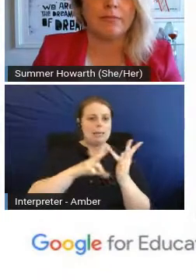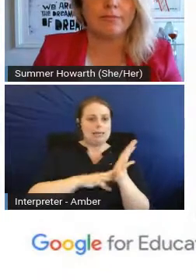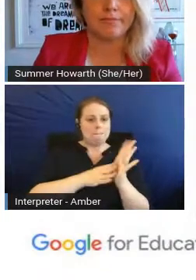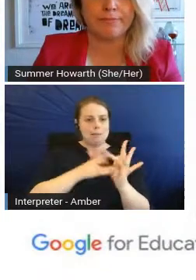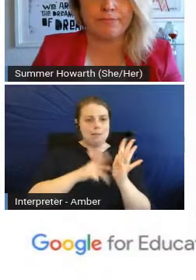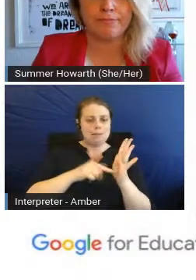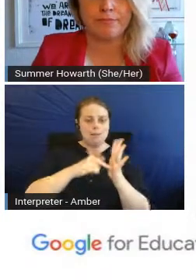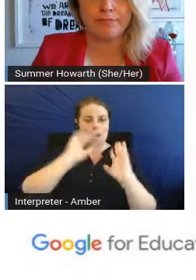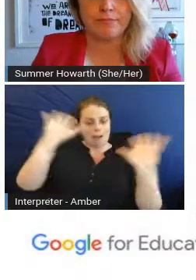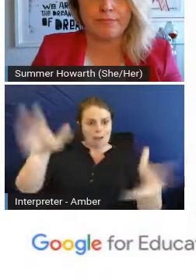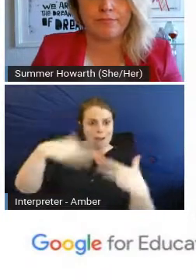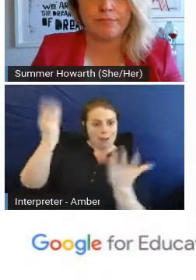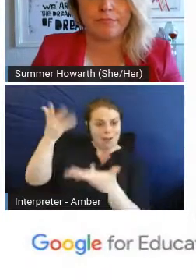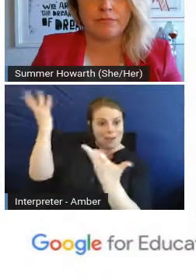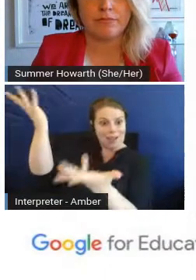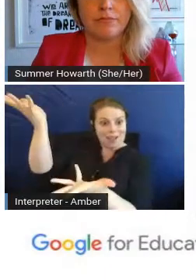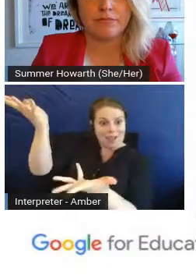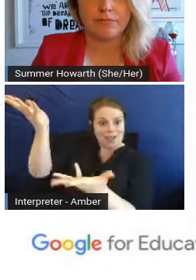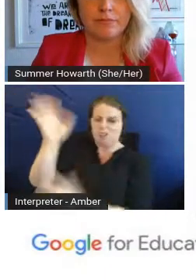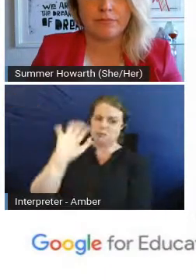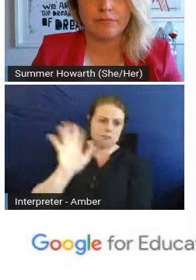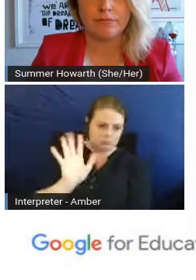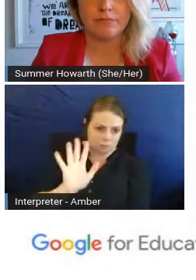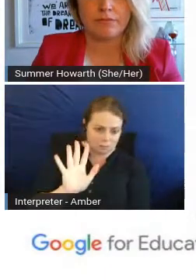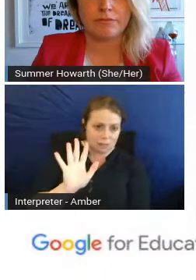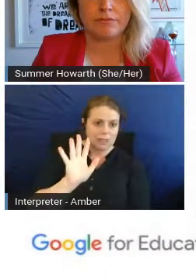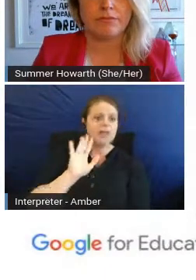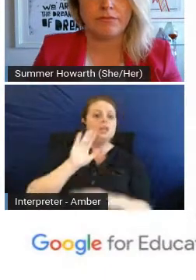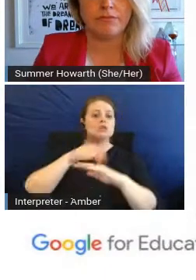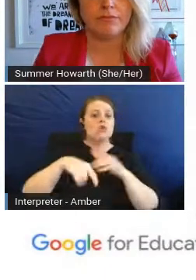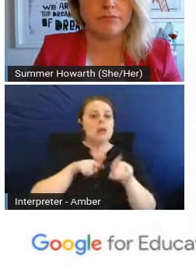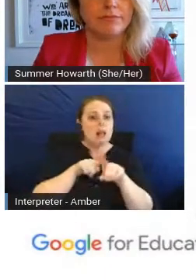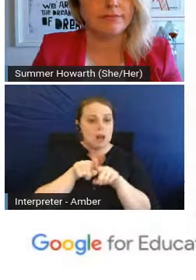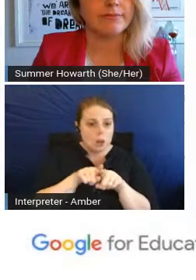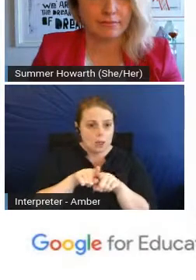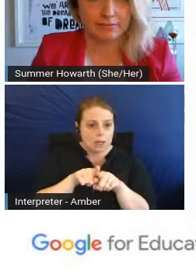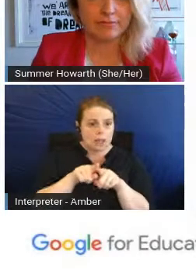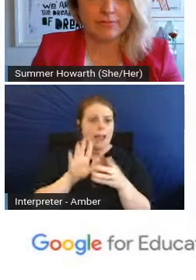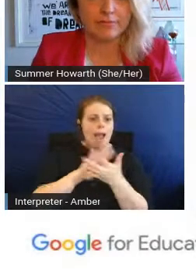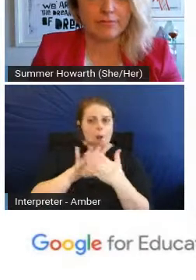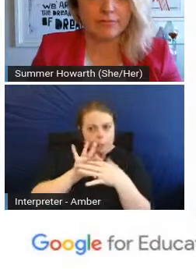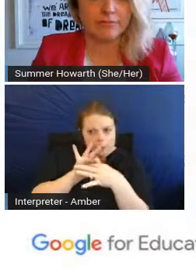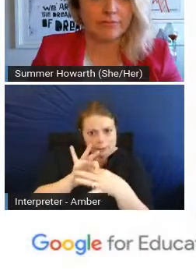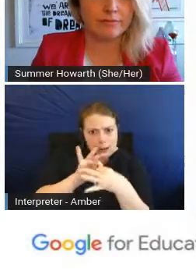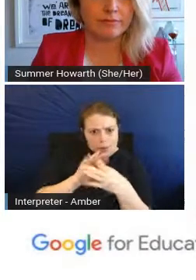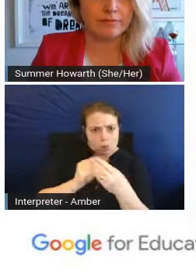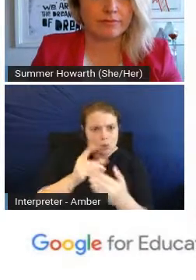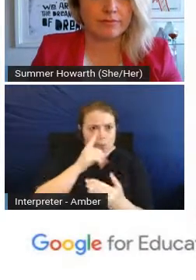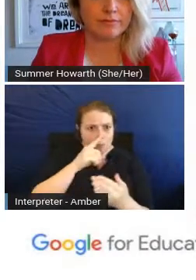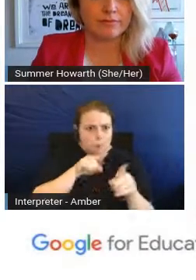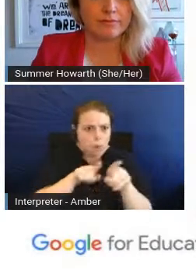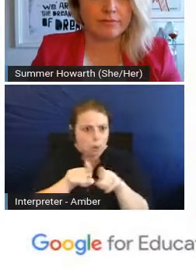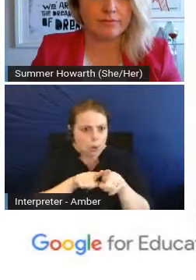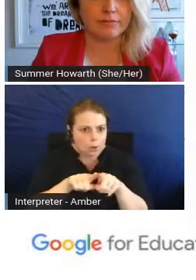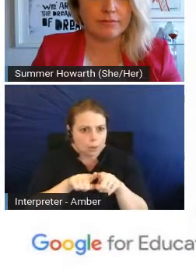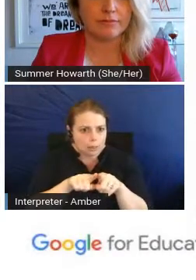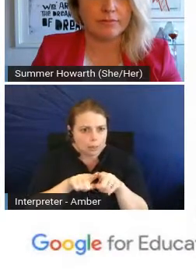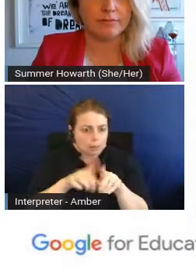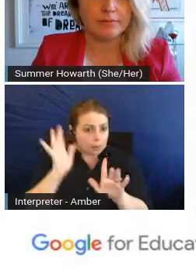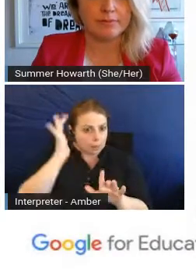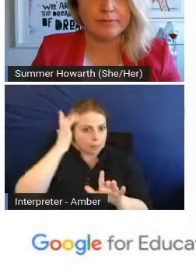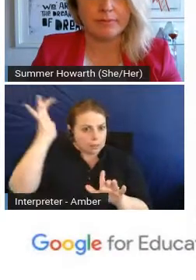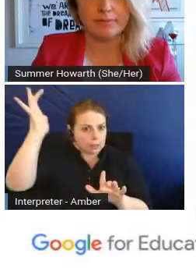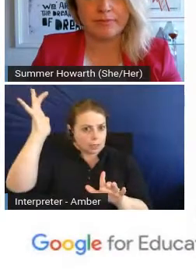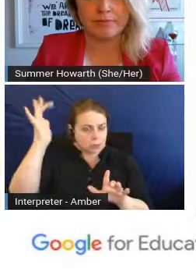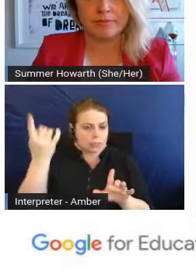it is deeply about learning, but absolutely how do we connect with those learners, both intellectually and also in